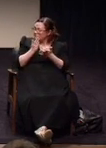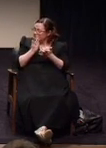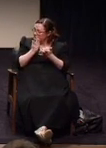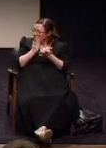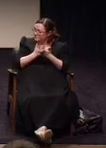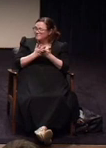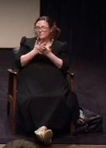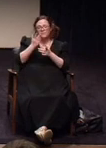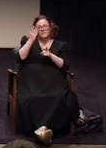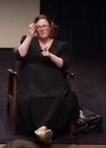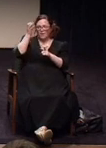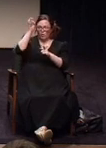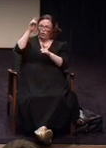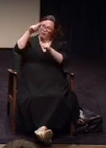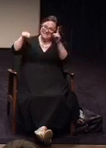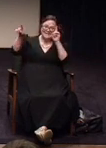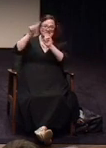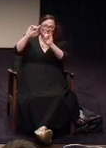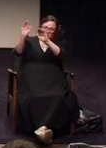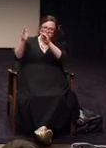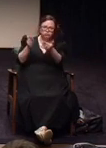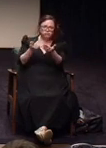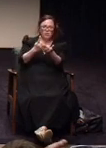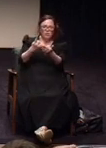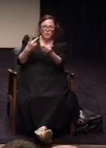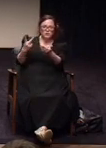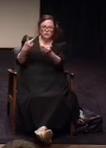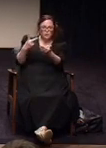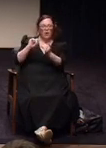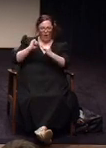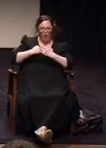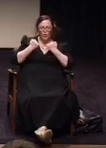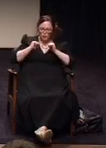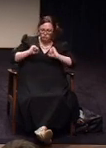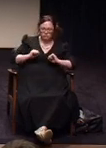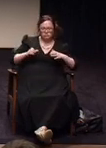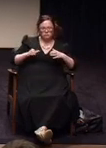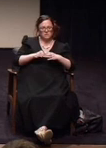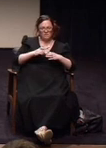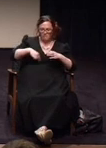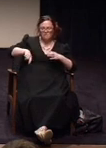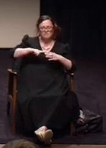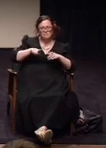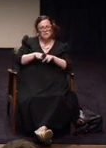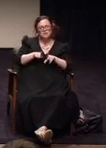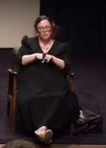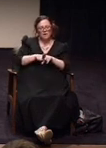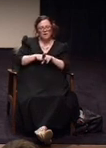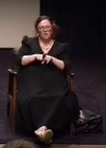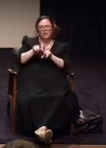the authorities doing the 112, answering for the emergency medical service and fire rescue